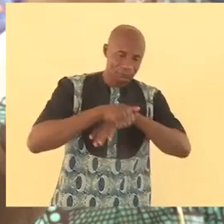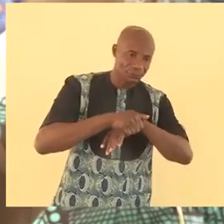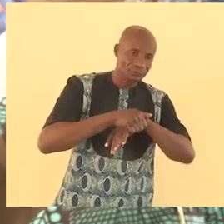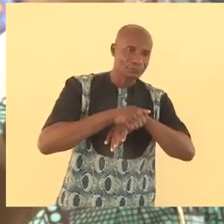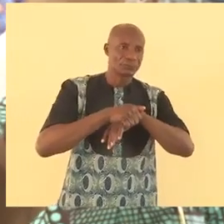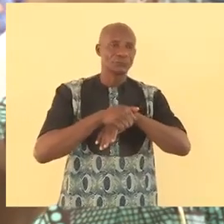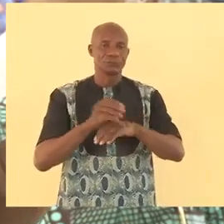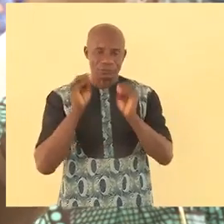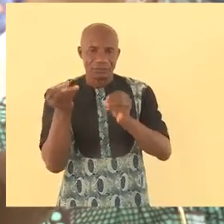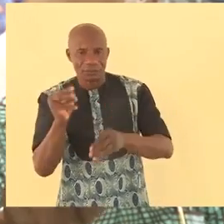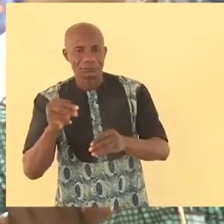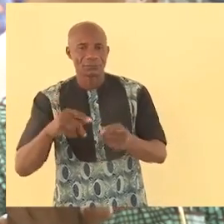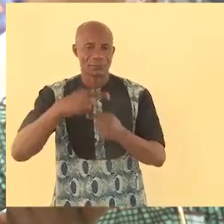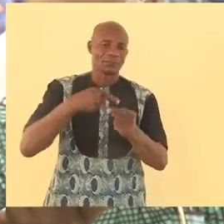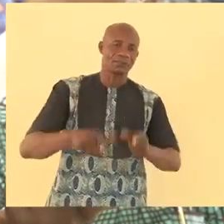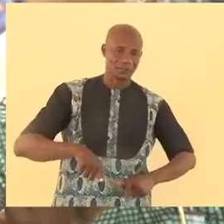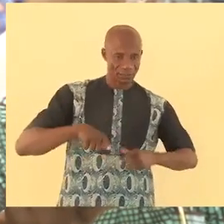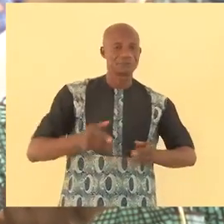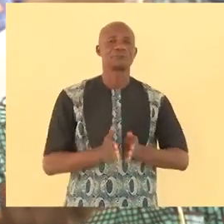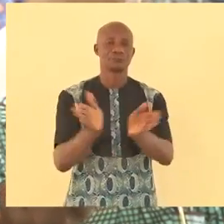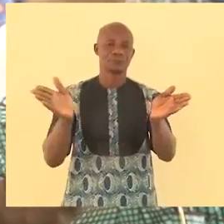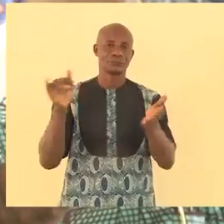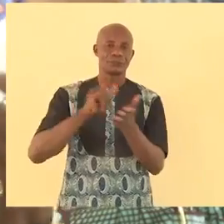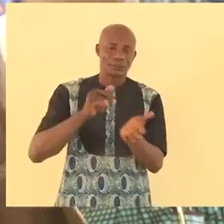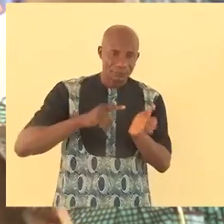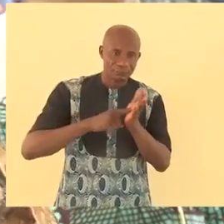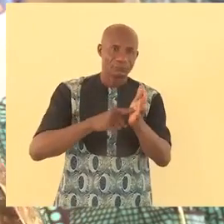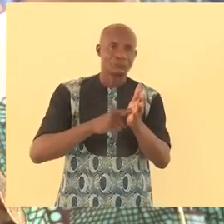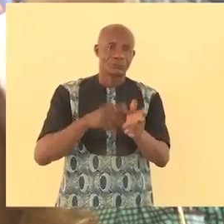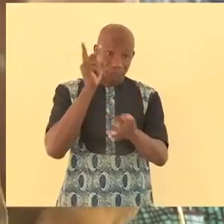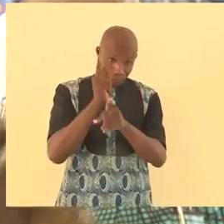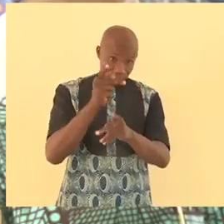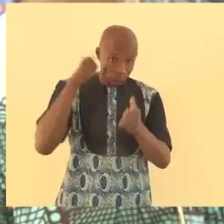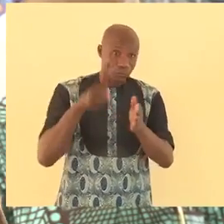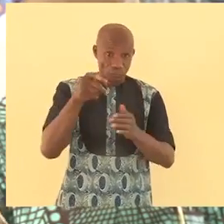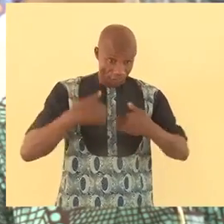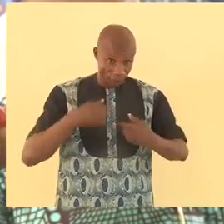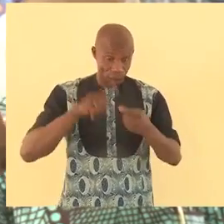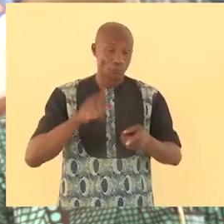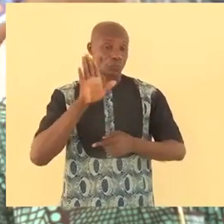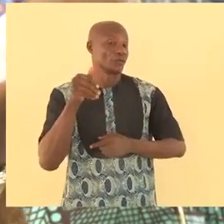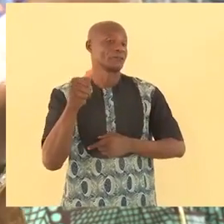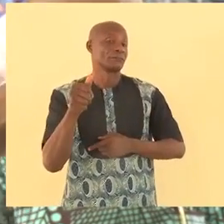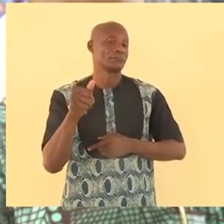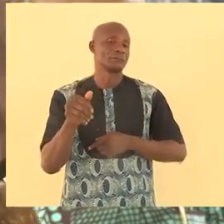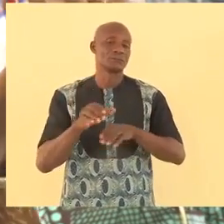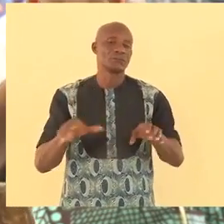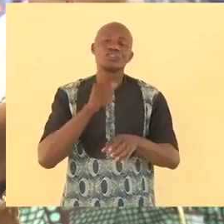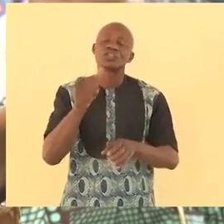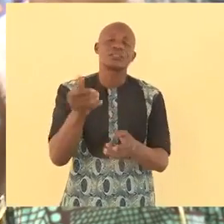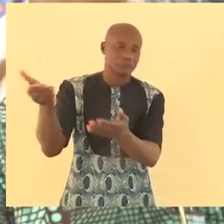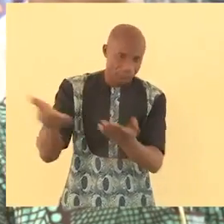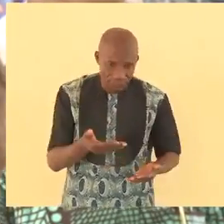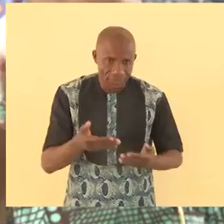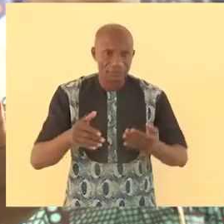a school, go and teach them about life in general. So that shows that when you keep what you have to yourself, it doesn't bring